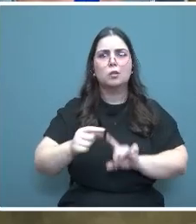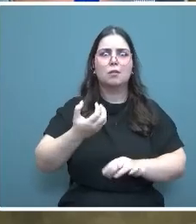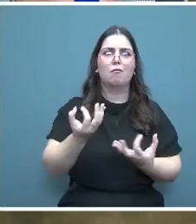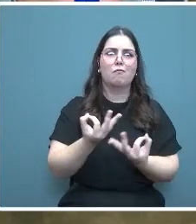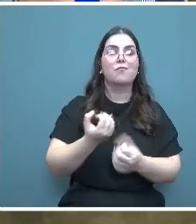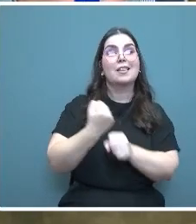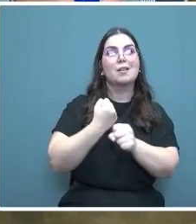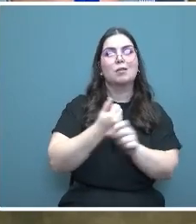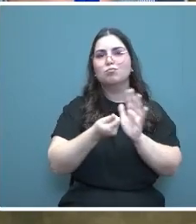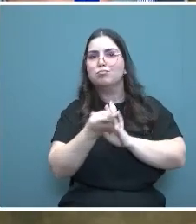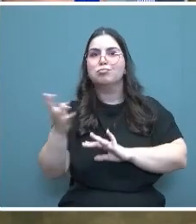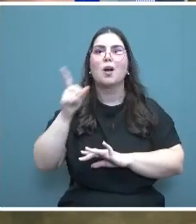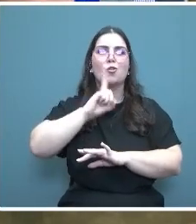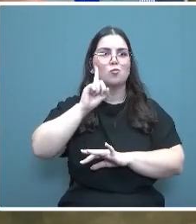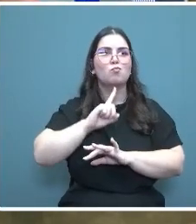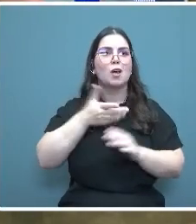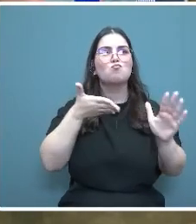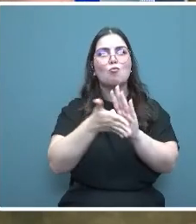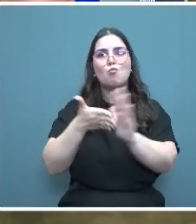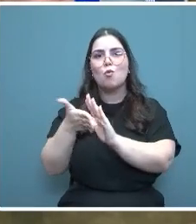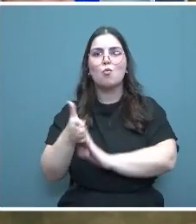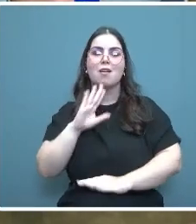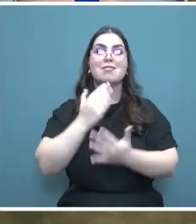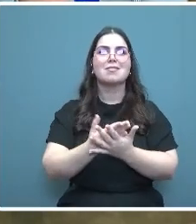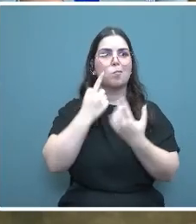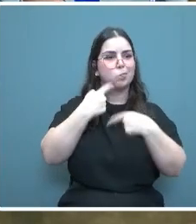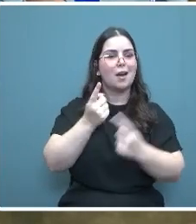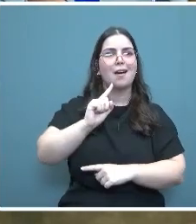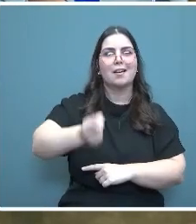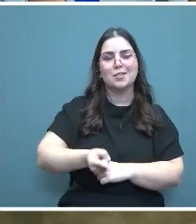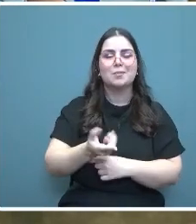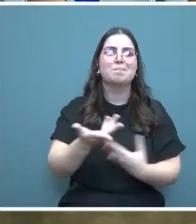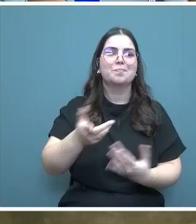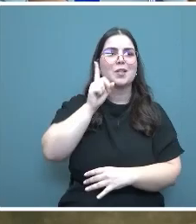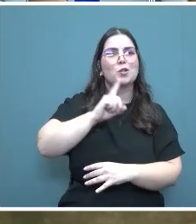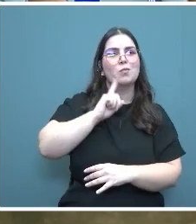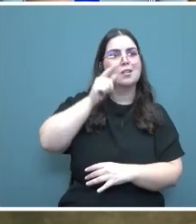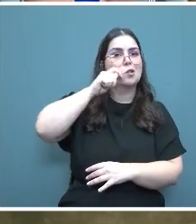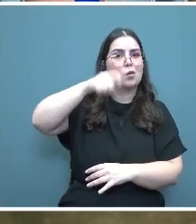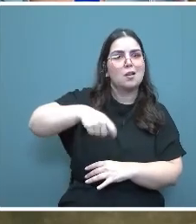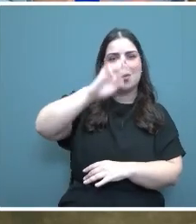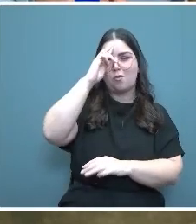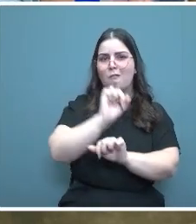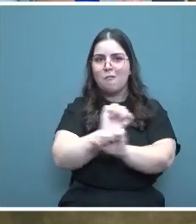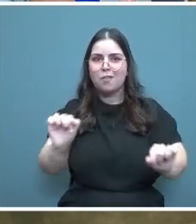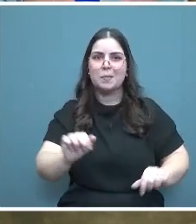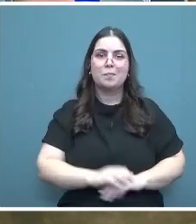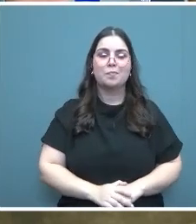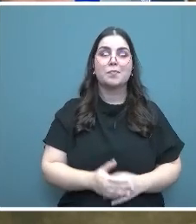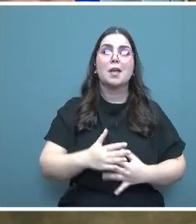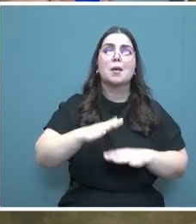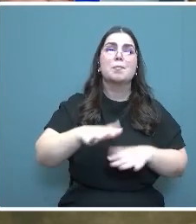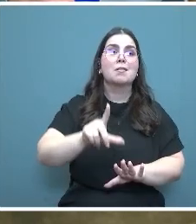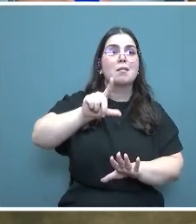why Ukrainian resilience, it's resilience of Ukrainian women. And of course, we also see the trend